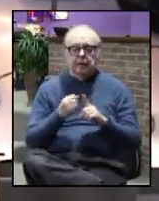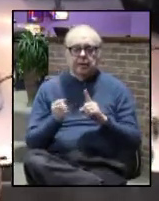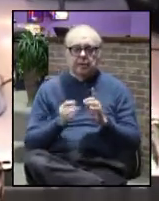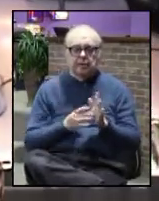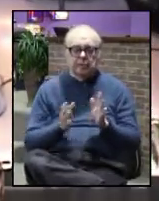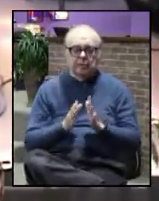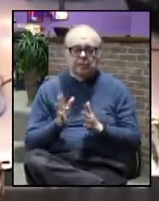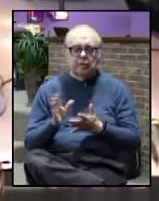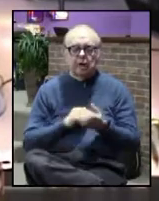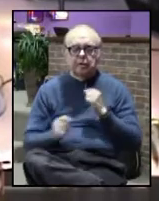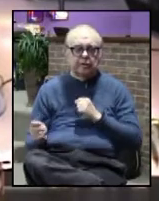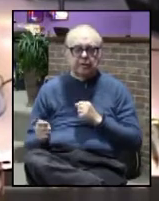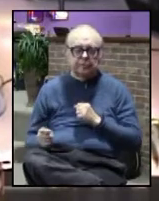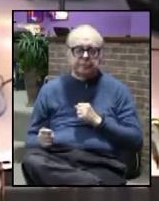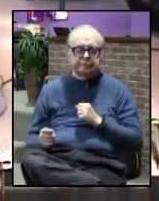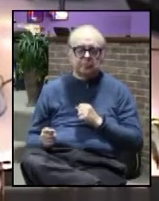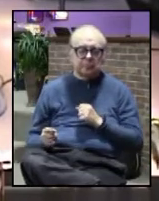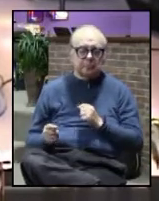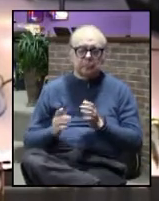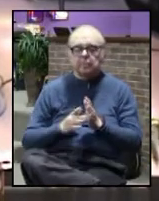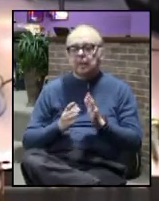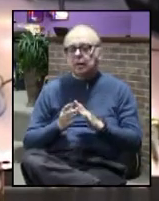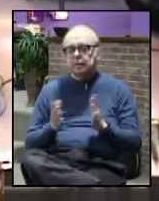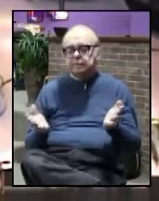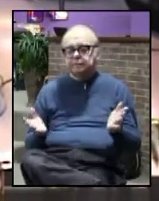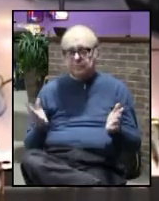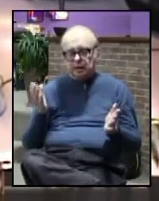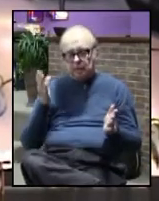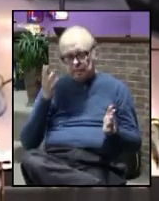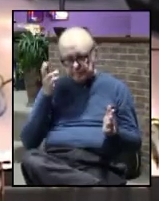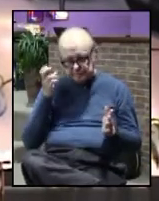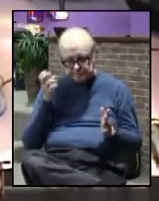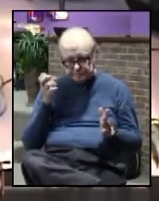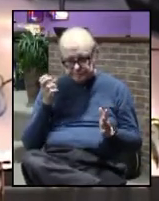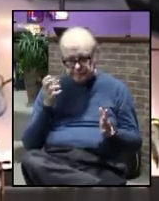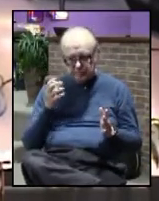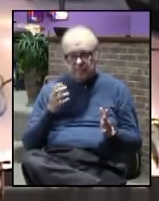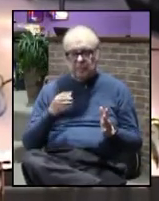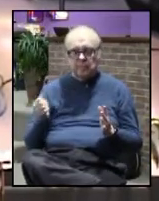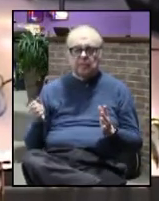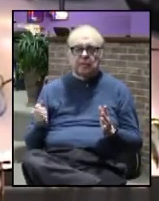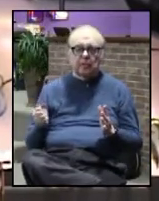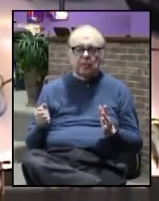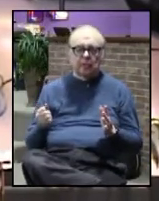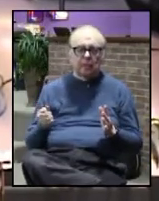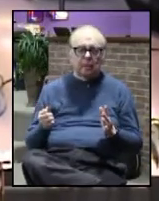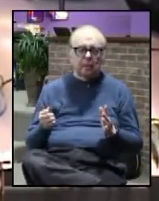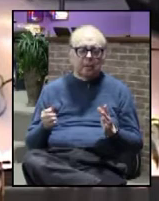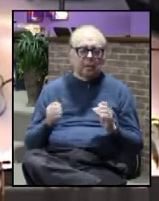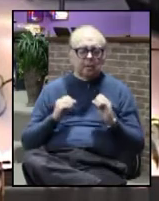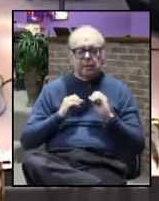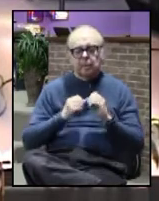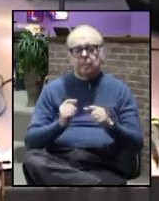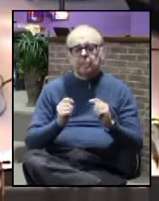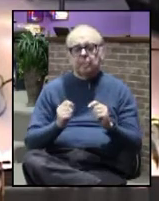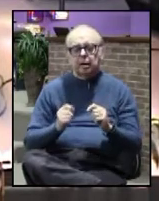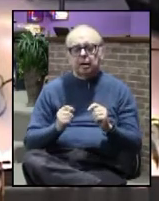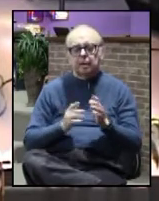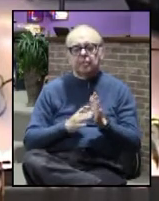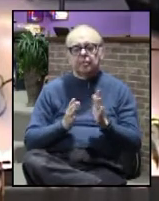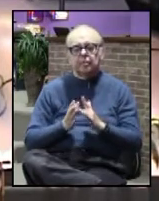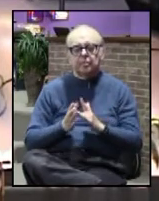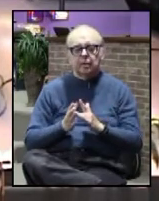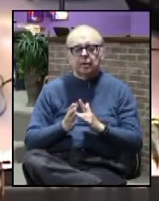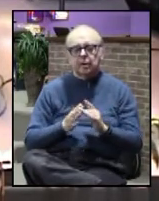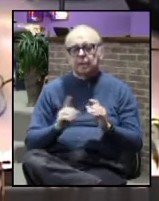try to destroy him. He had Satan taking the mob and pressing them to him, trying to get him to the back of